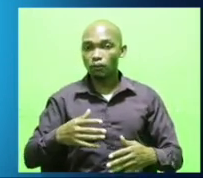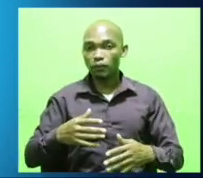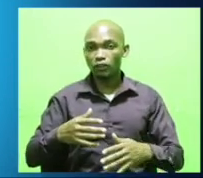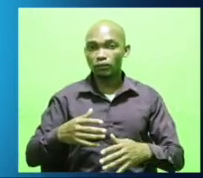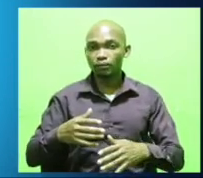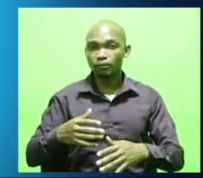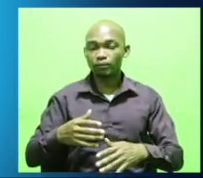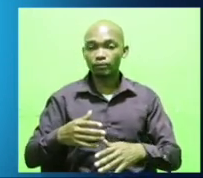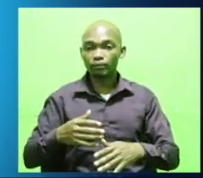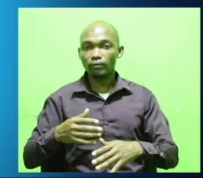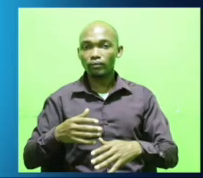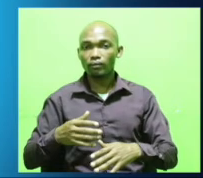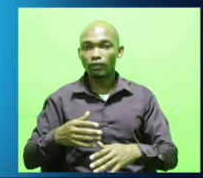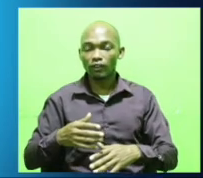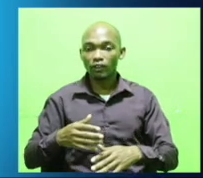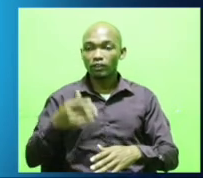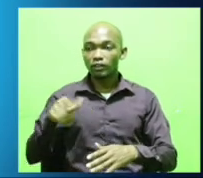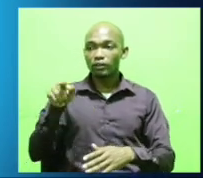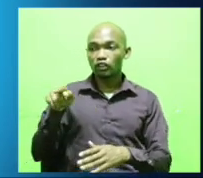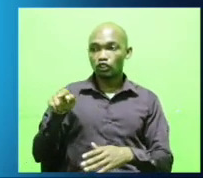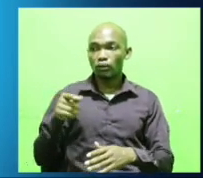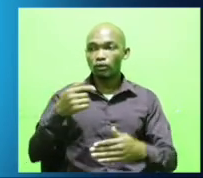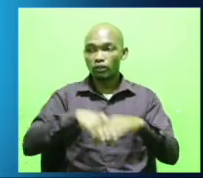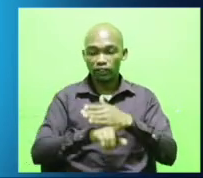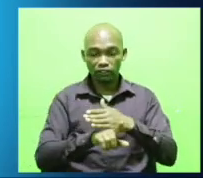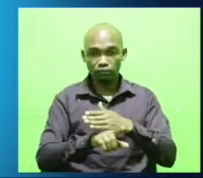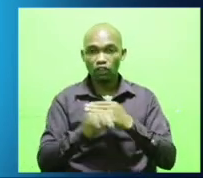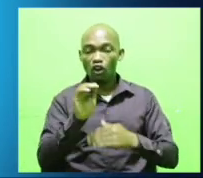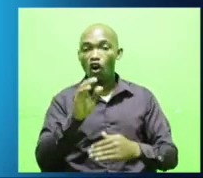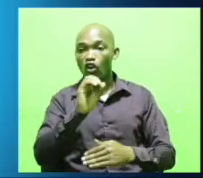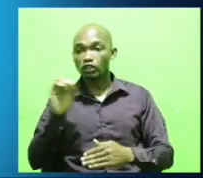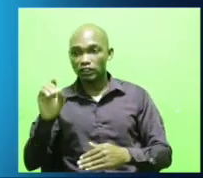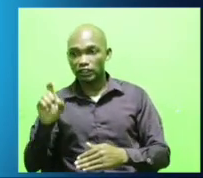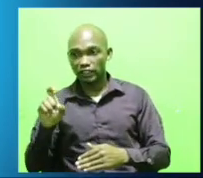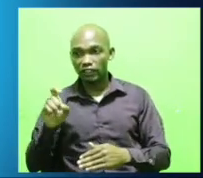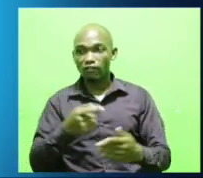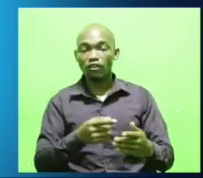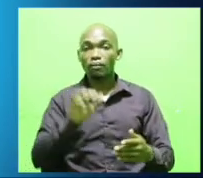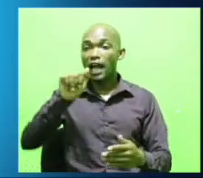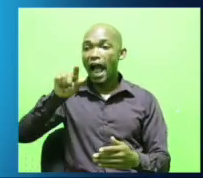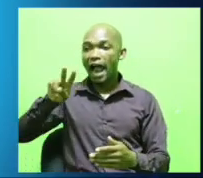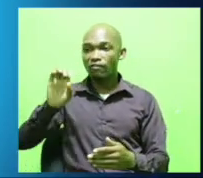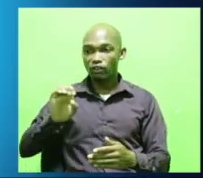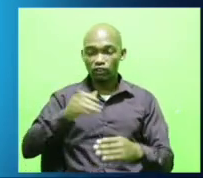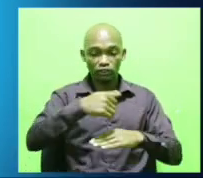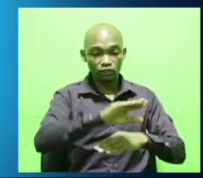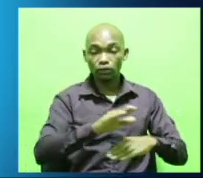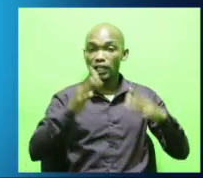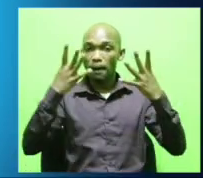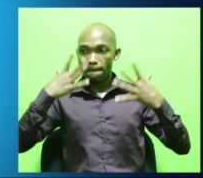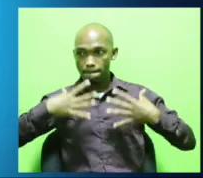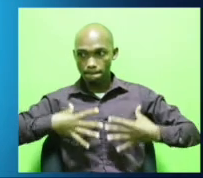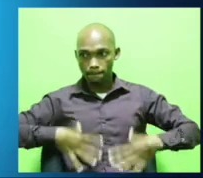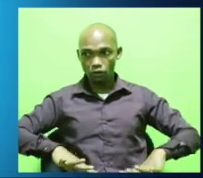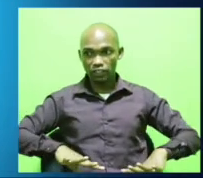from the alveoli to the body's tissues and returns carbon dioxide from the tissues to the alveoli,